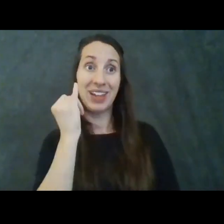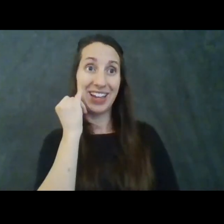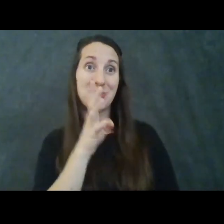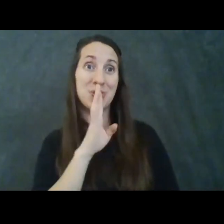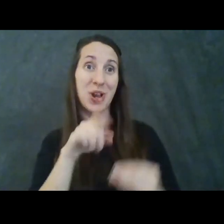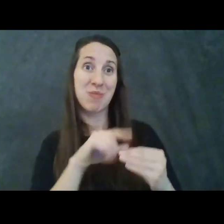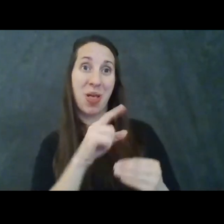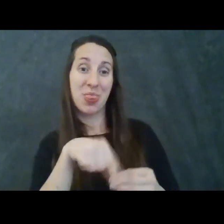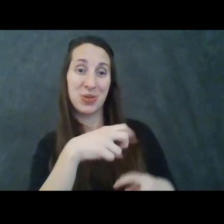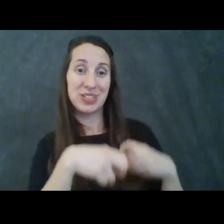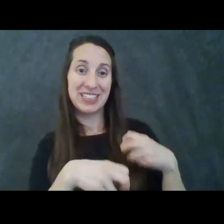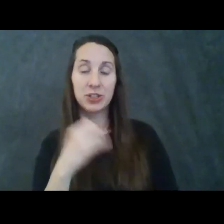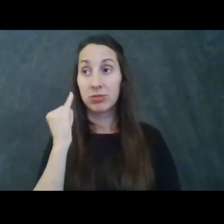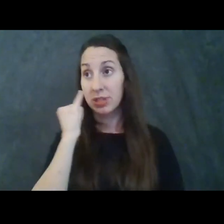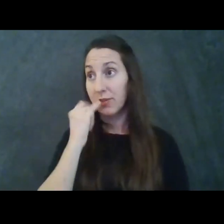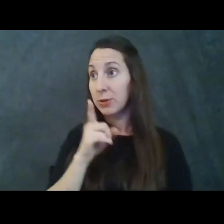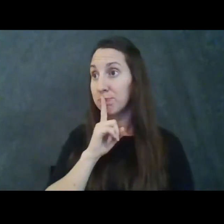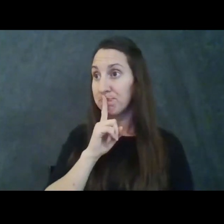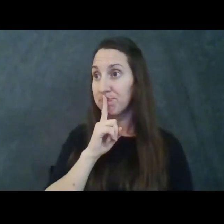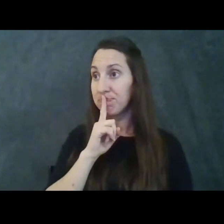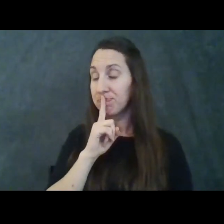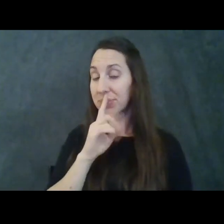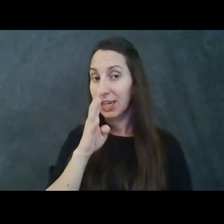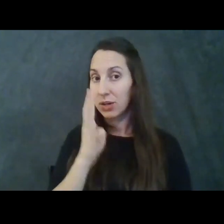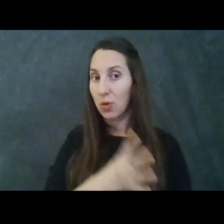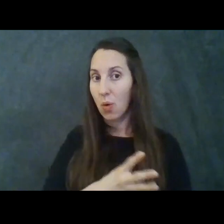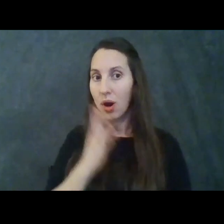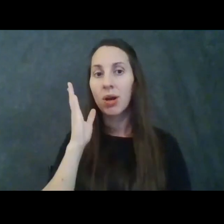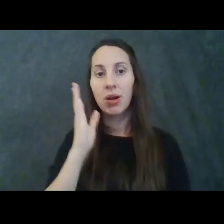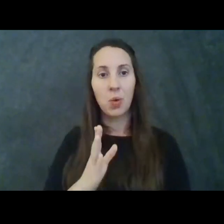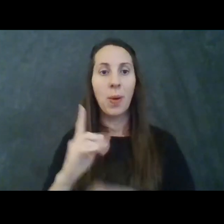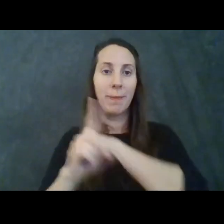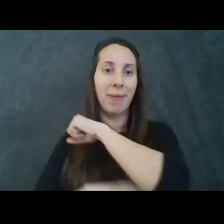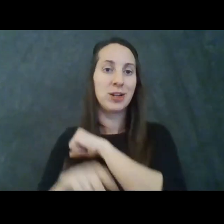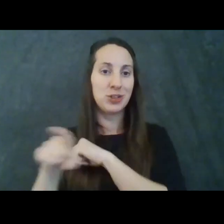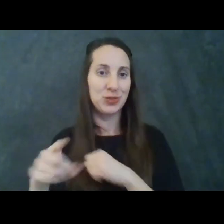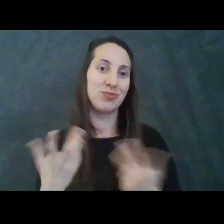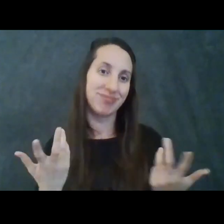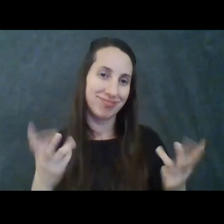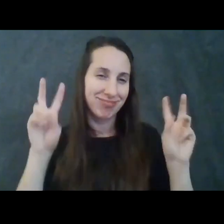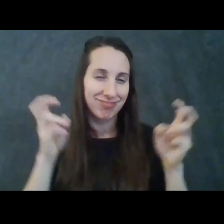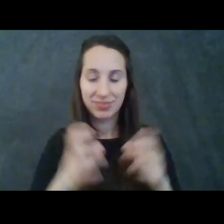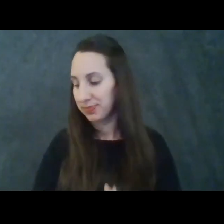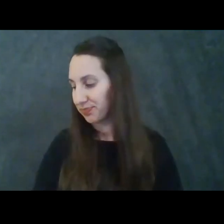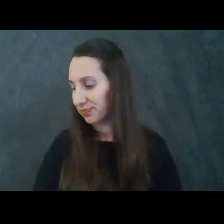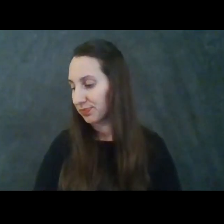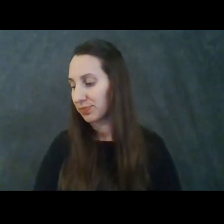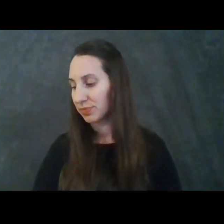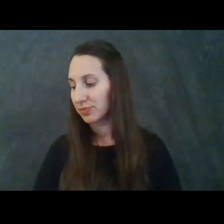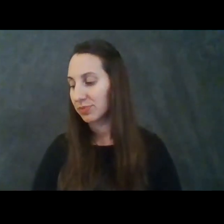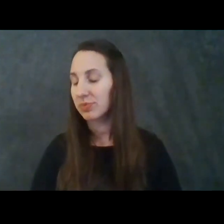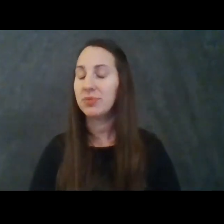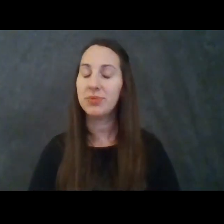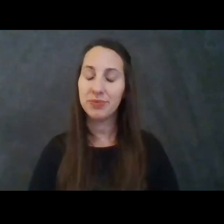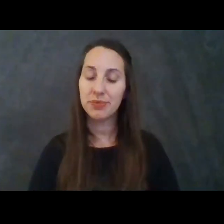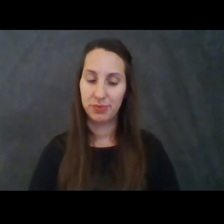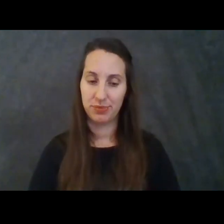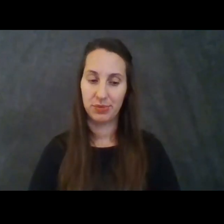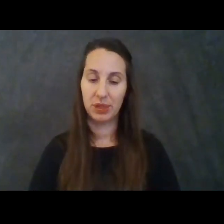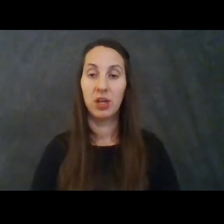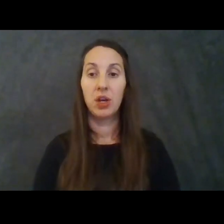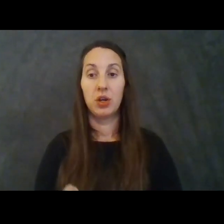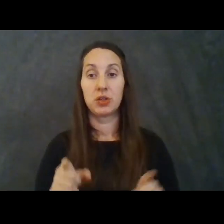issues. So there's a very clear message here, and the polling that we've been able to get developed, both through Celinda and